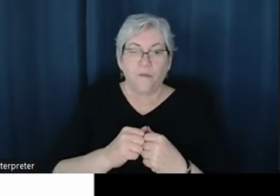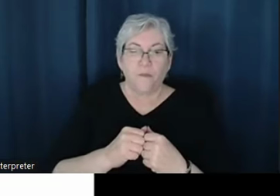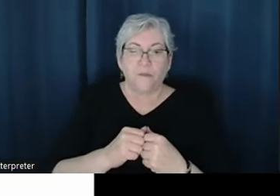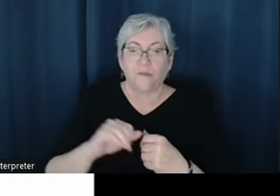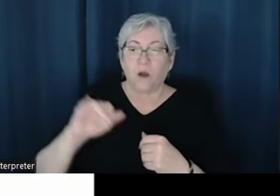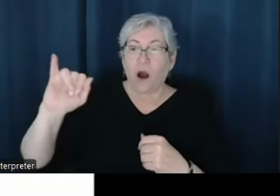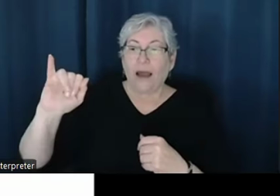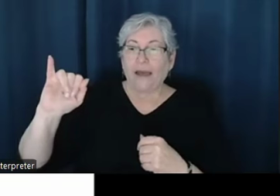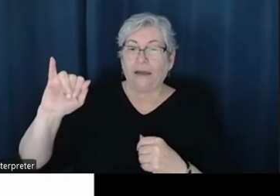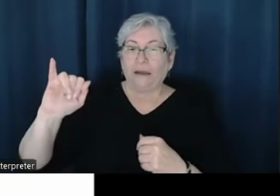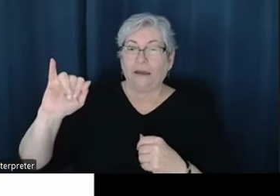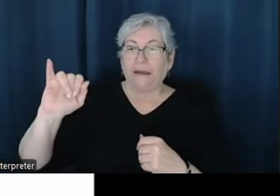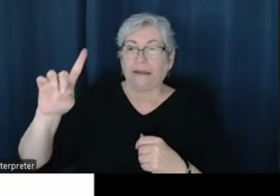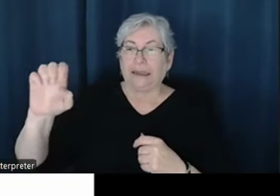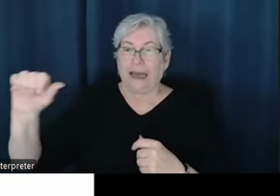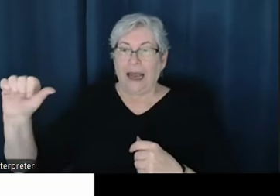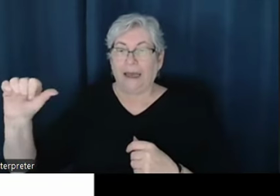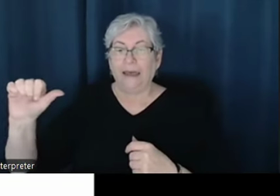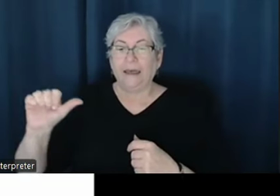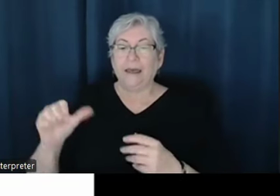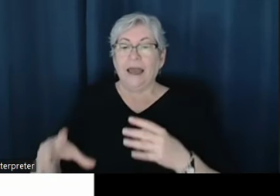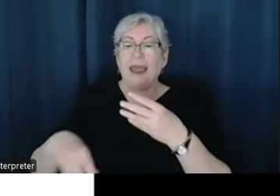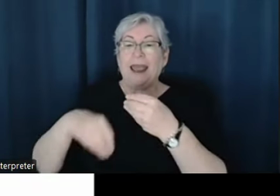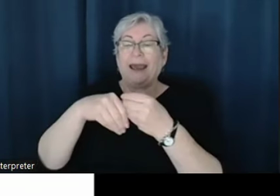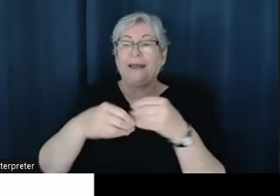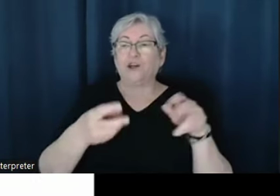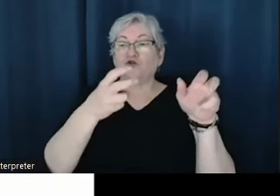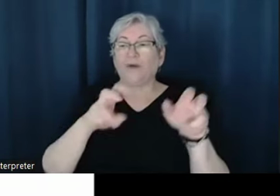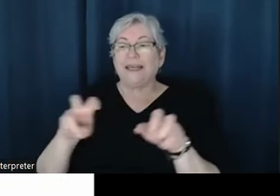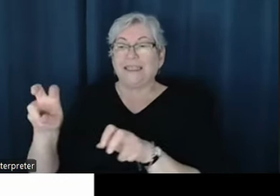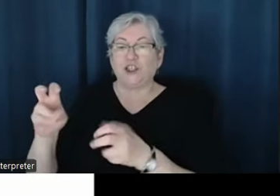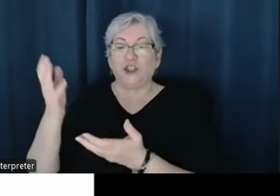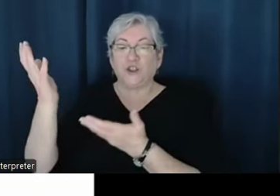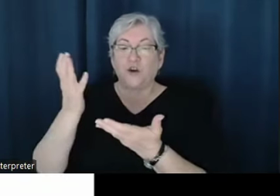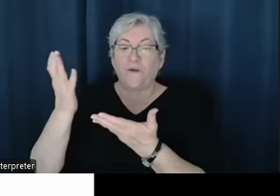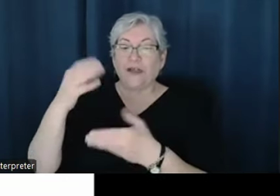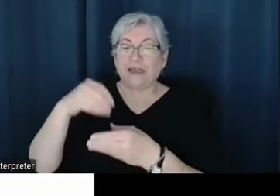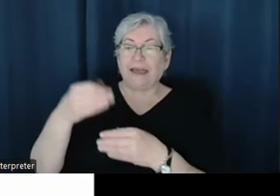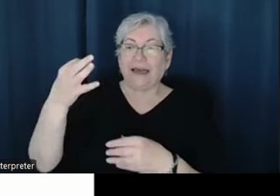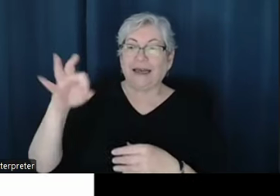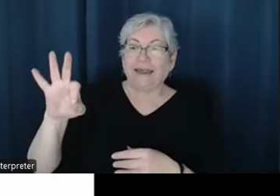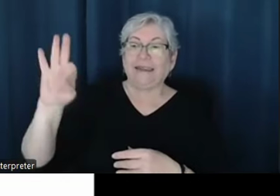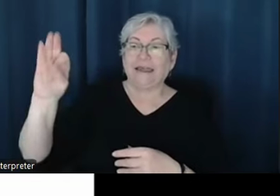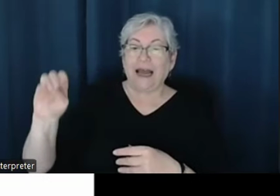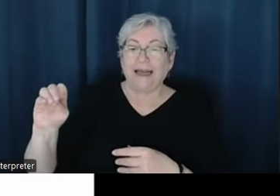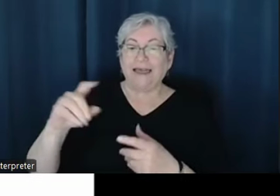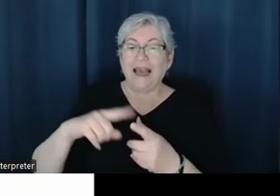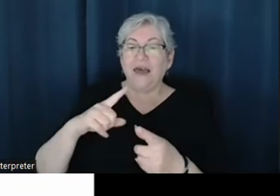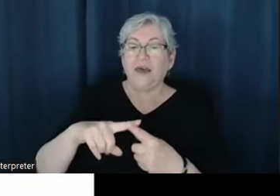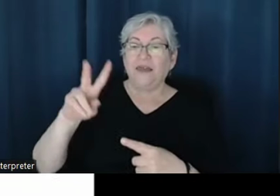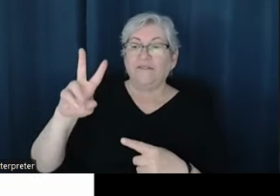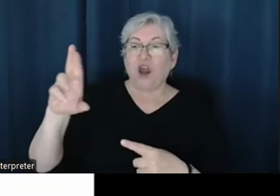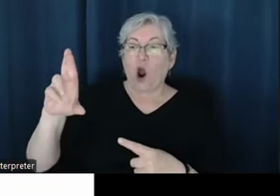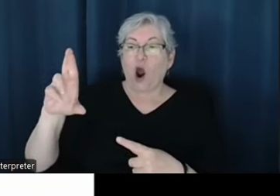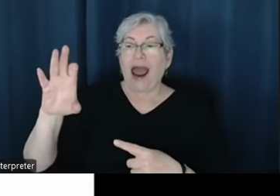IDEA added transition services in 1990. And the VR Act, the Rehab Act, was amended in 1992, and they added